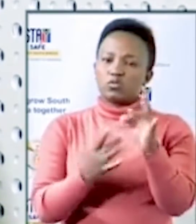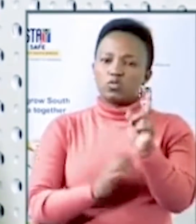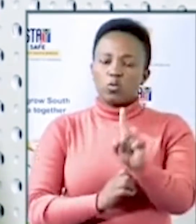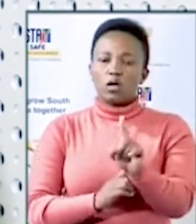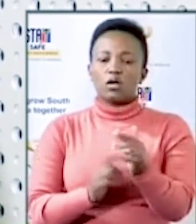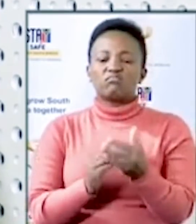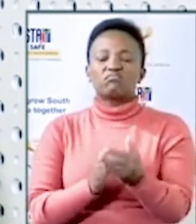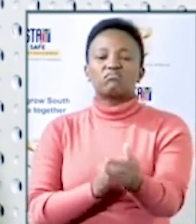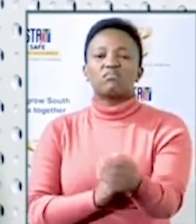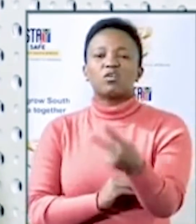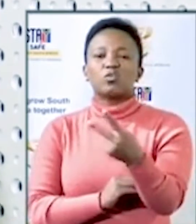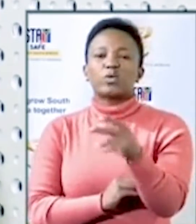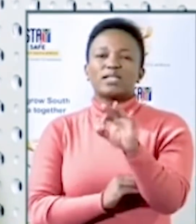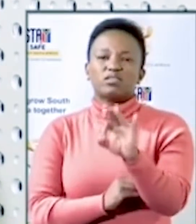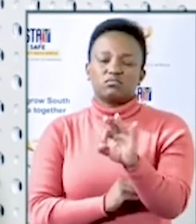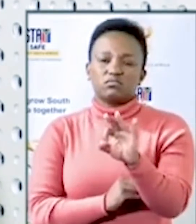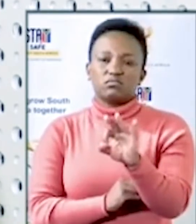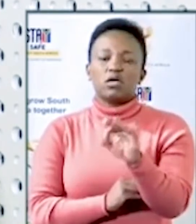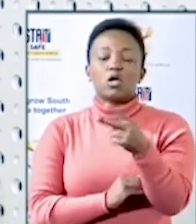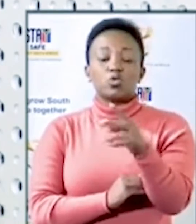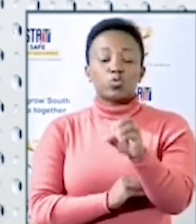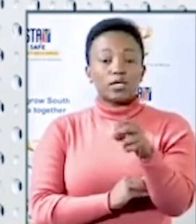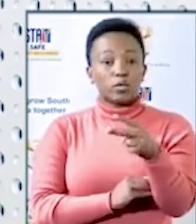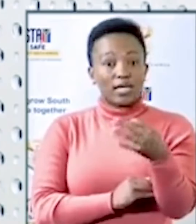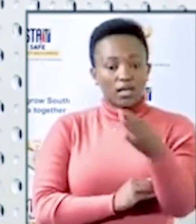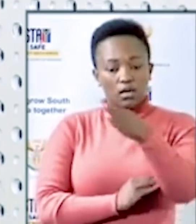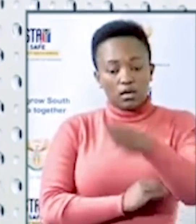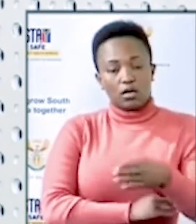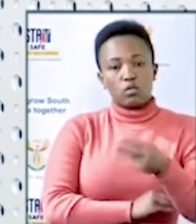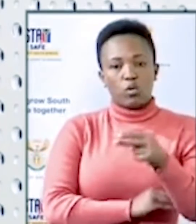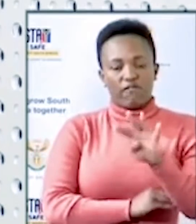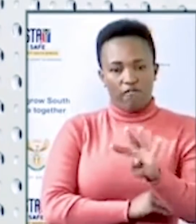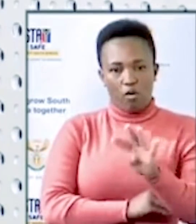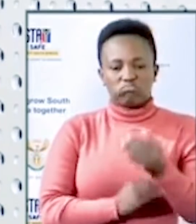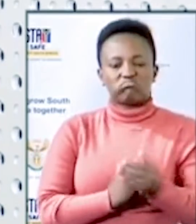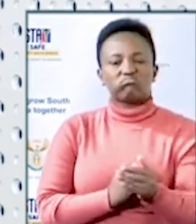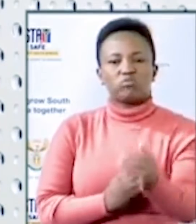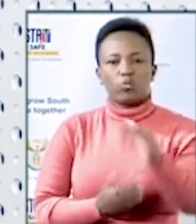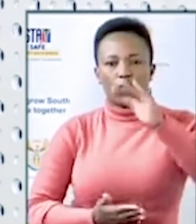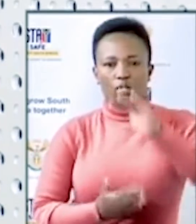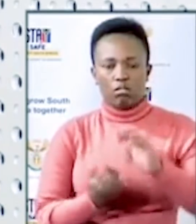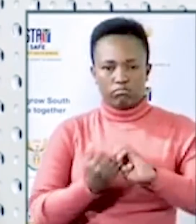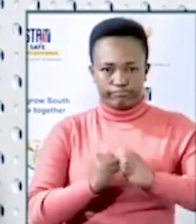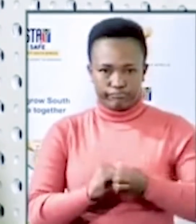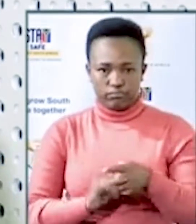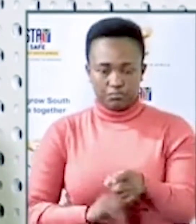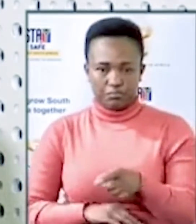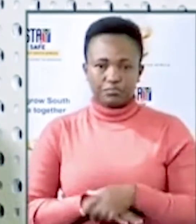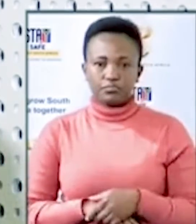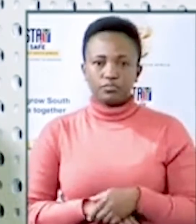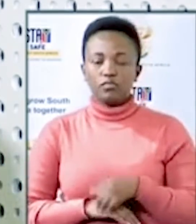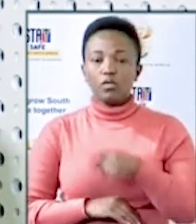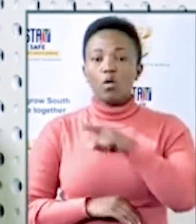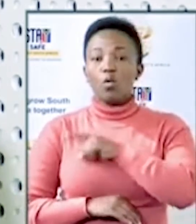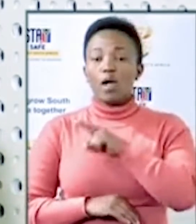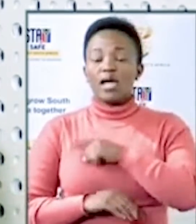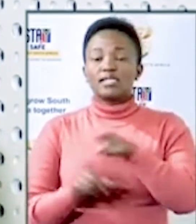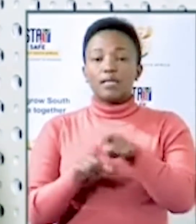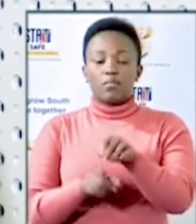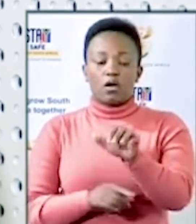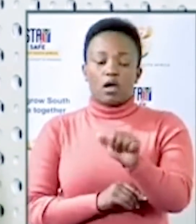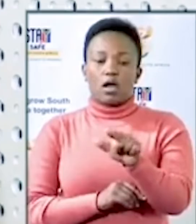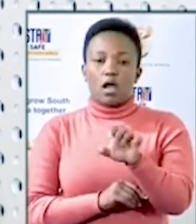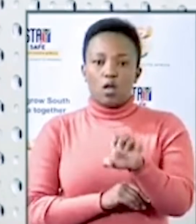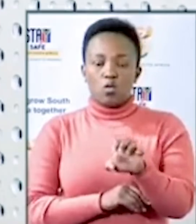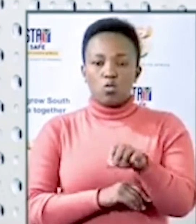by 2023-24. This is about the same time that our aloe ferox